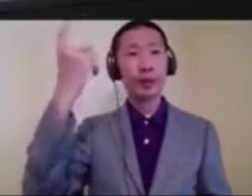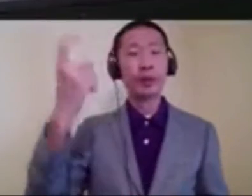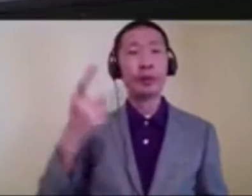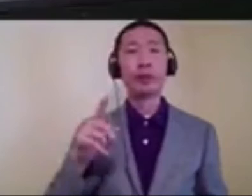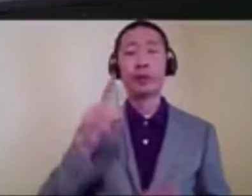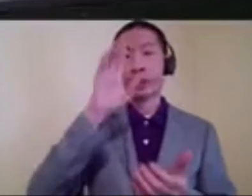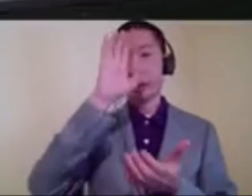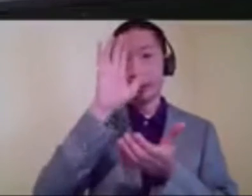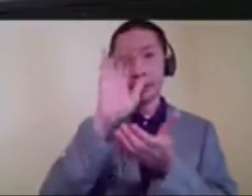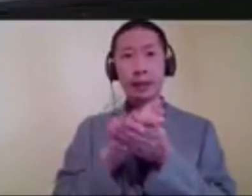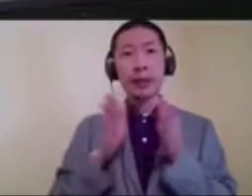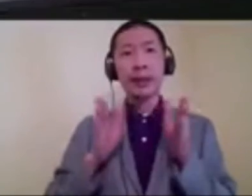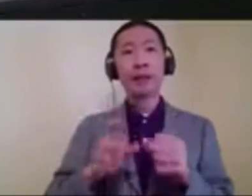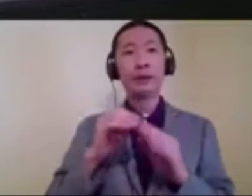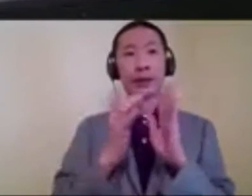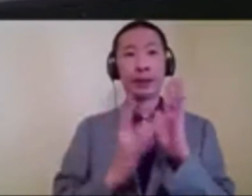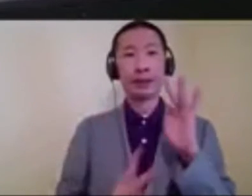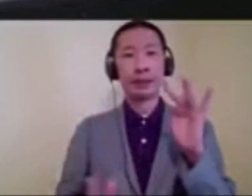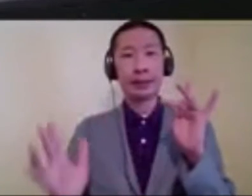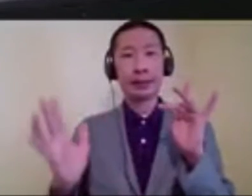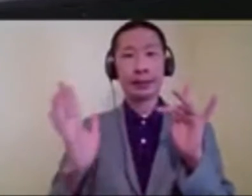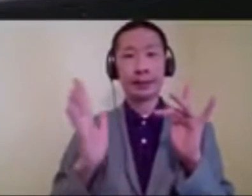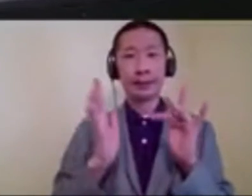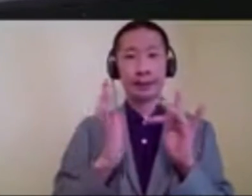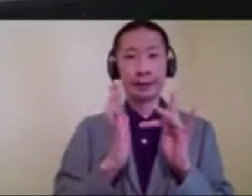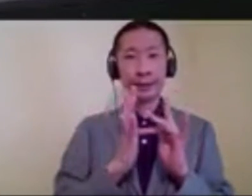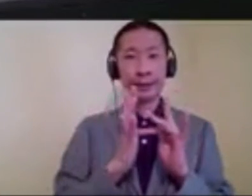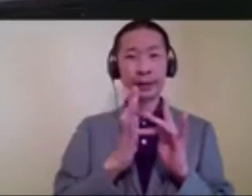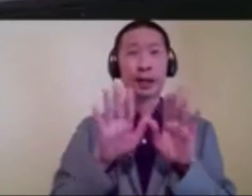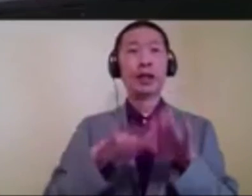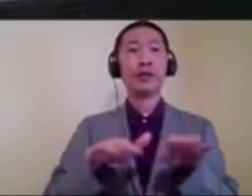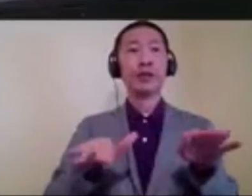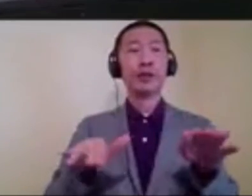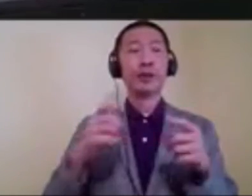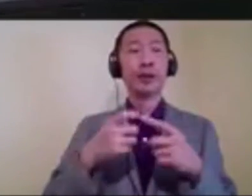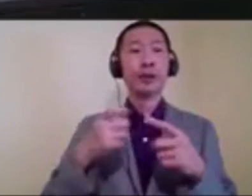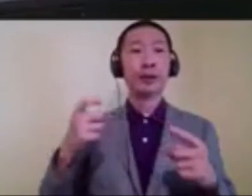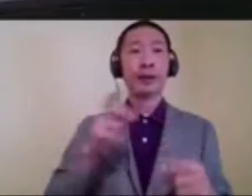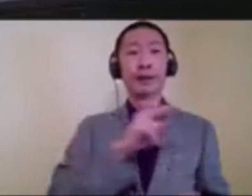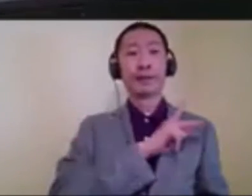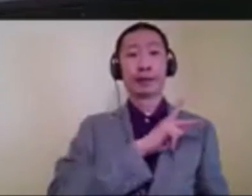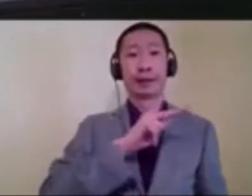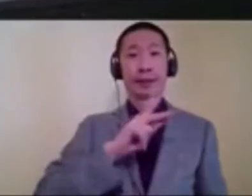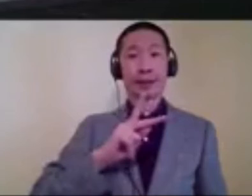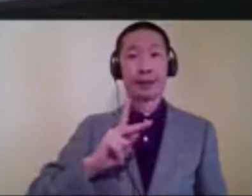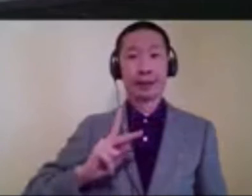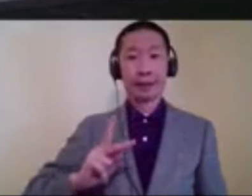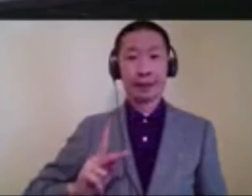Believers in Jesus, children of the King.